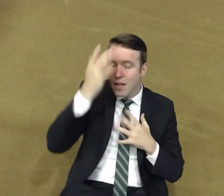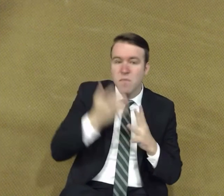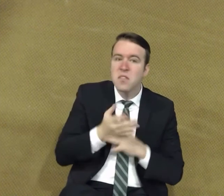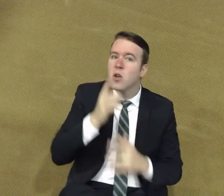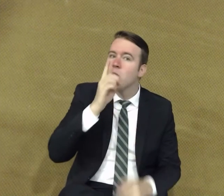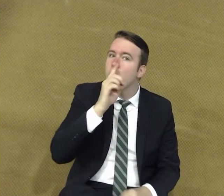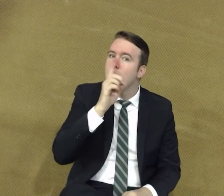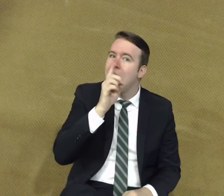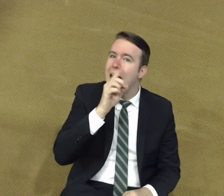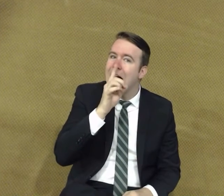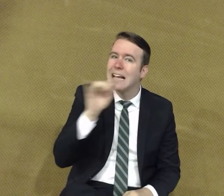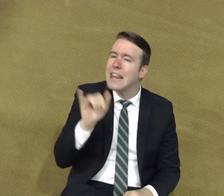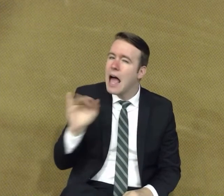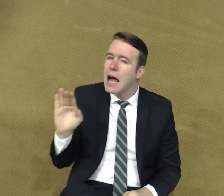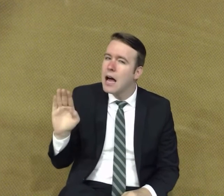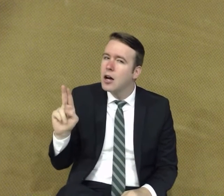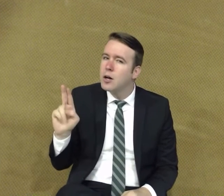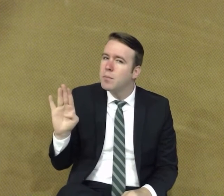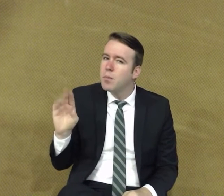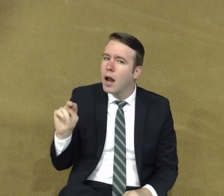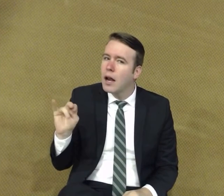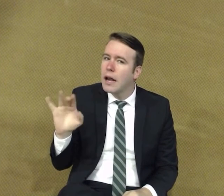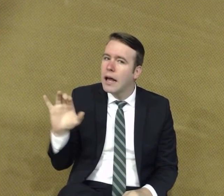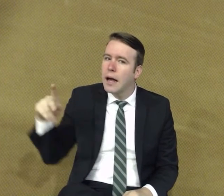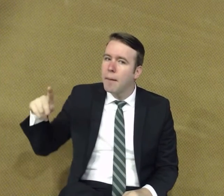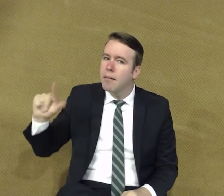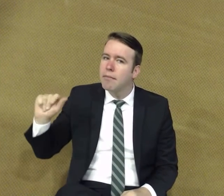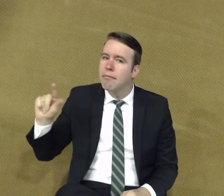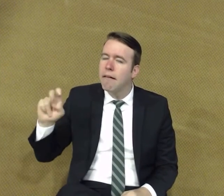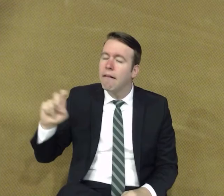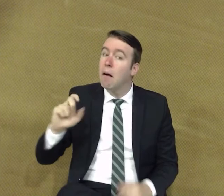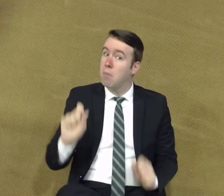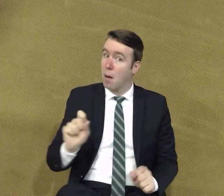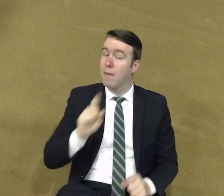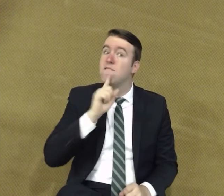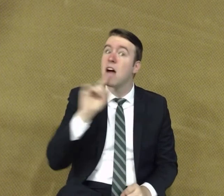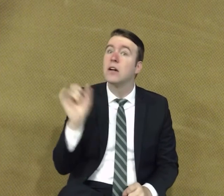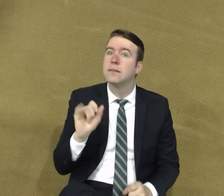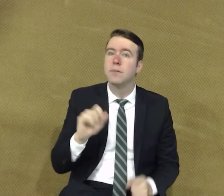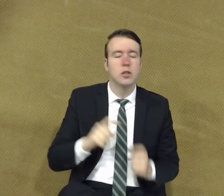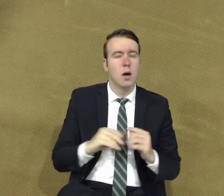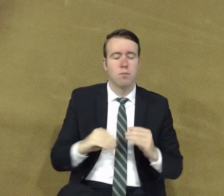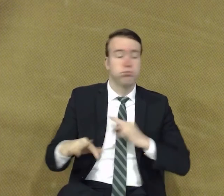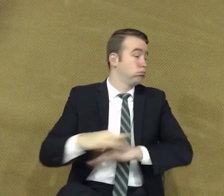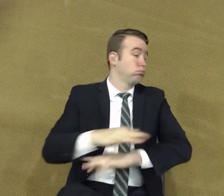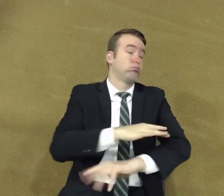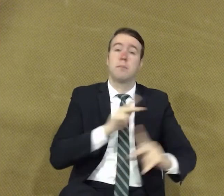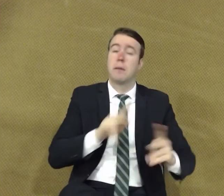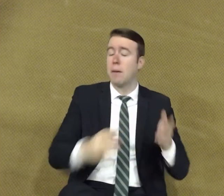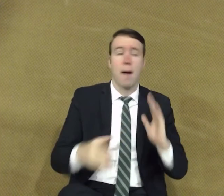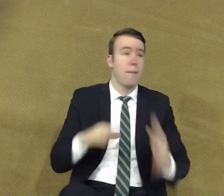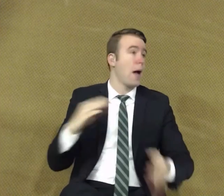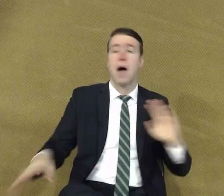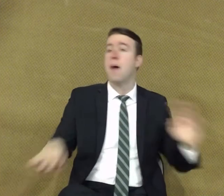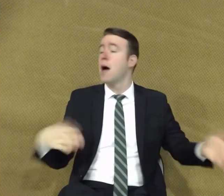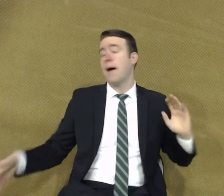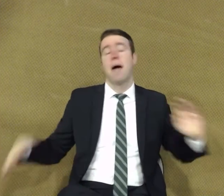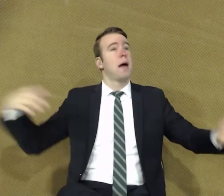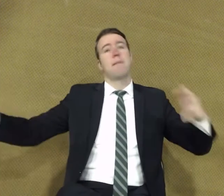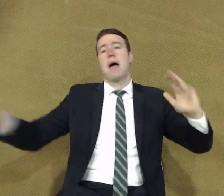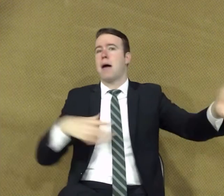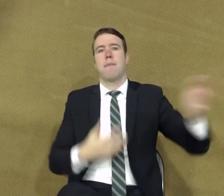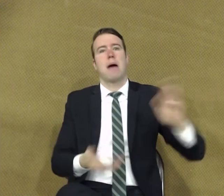mice, which is like the bubonic plague, probably was a very similar thing. And it started just killing people across the